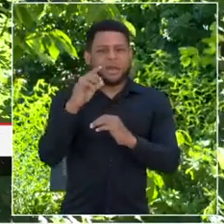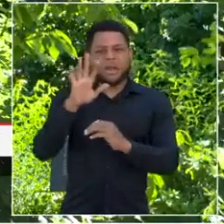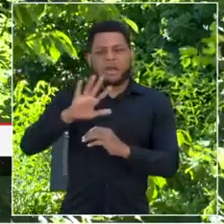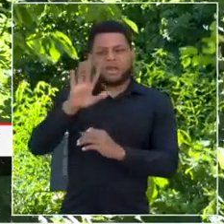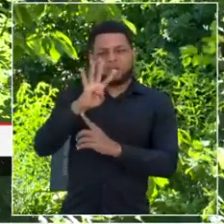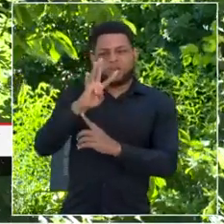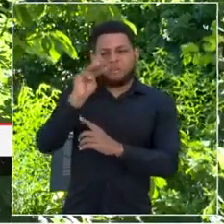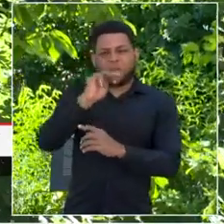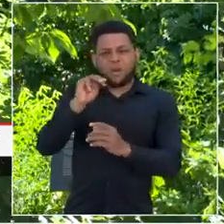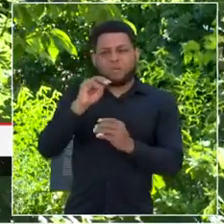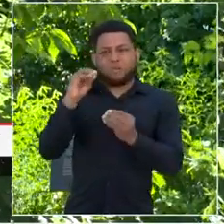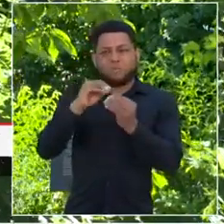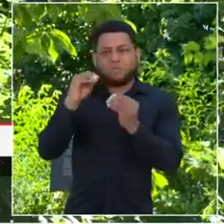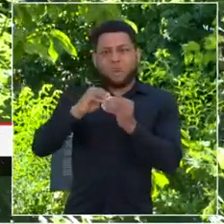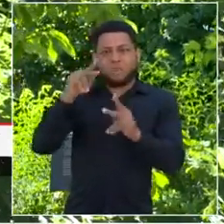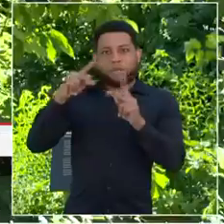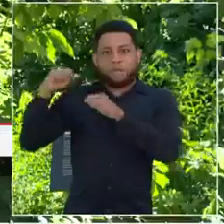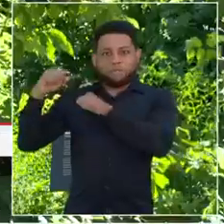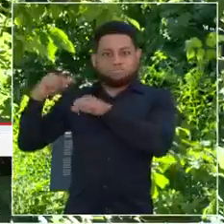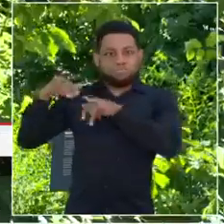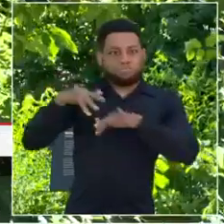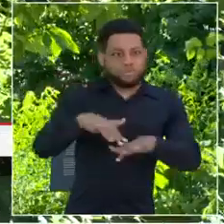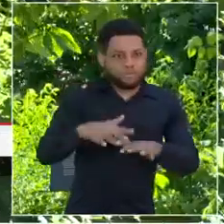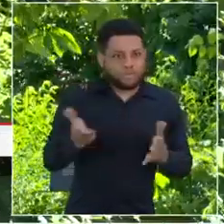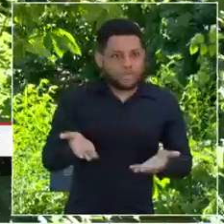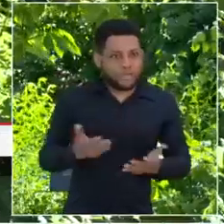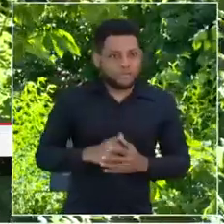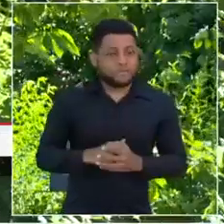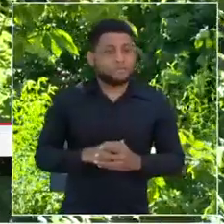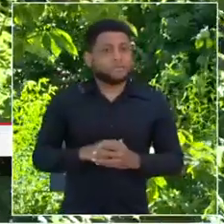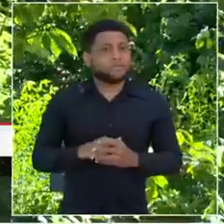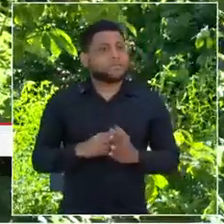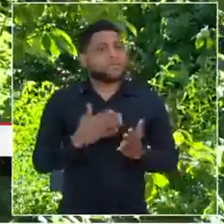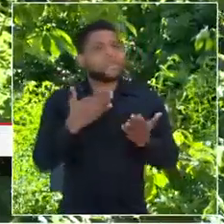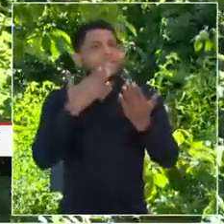city. So, thank you for that one person clapping.